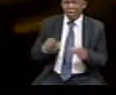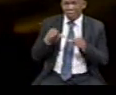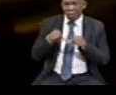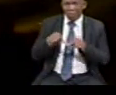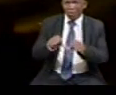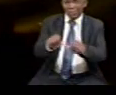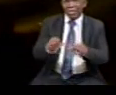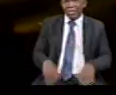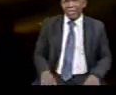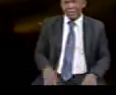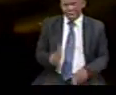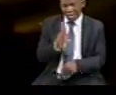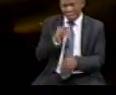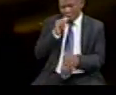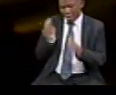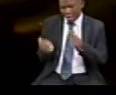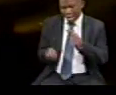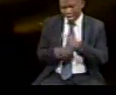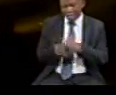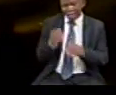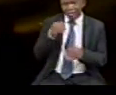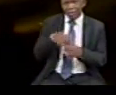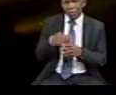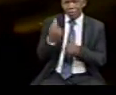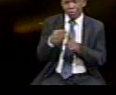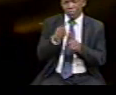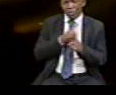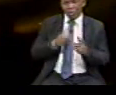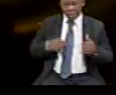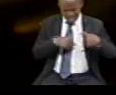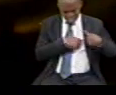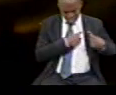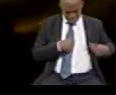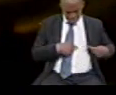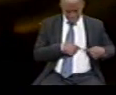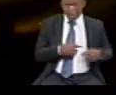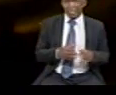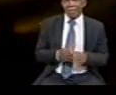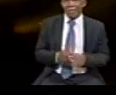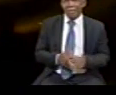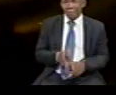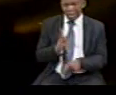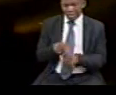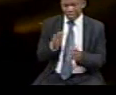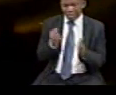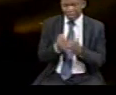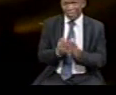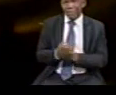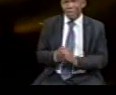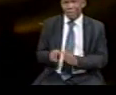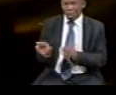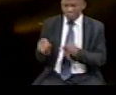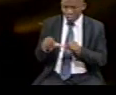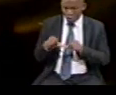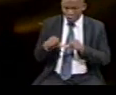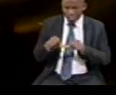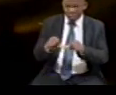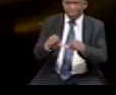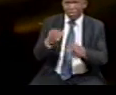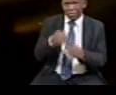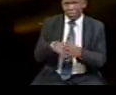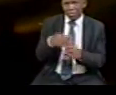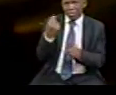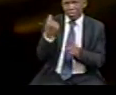bind the word of God to my heart. I will bind the word of God to my spirit. I will not go back on the word of God. I will not go back on the commitment and the